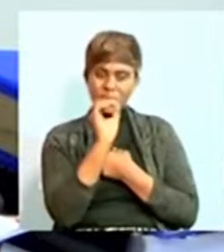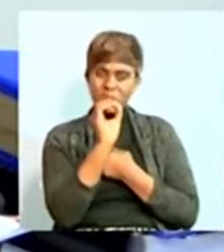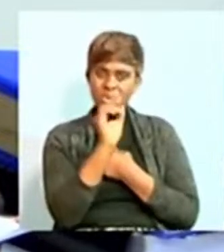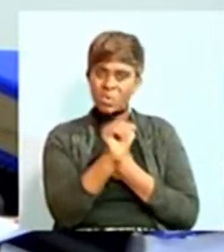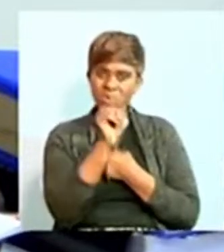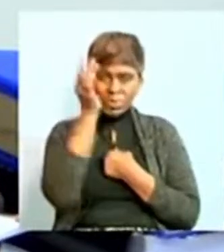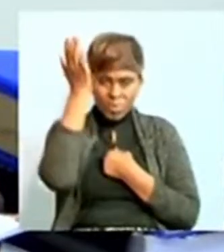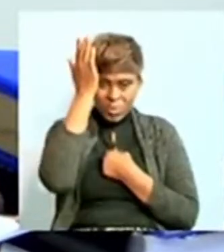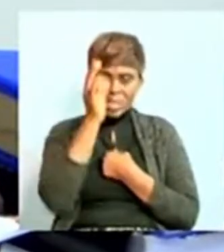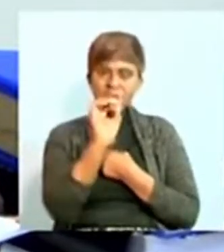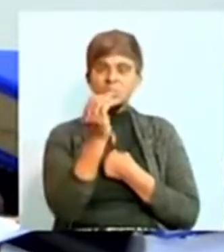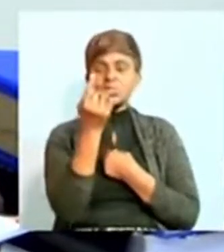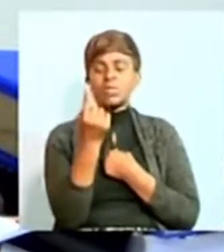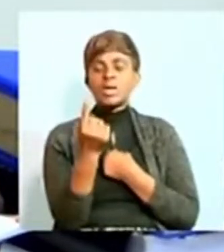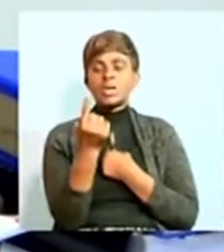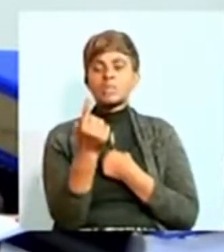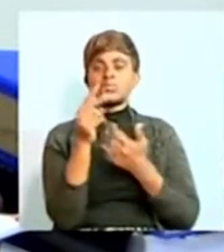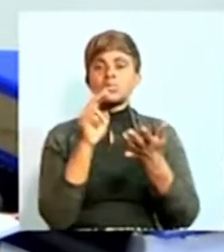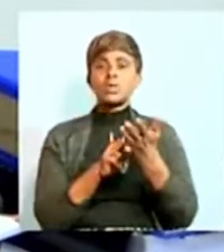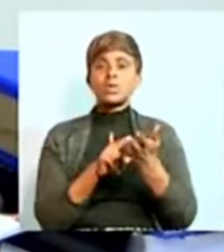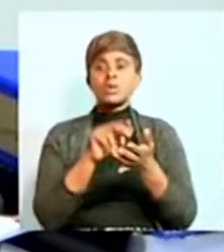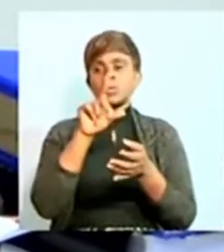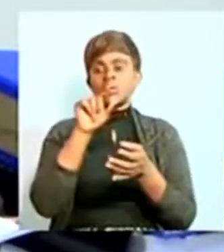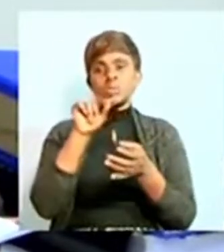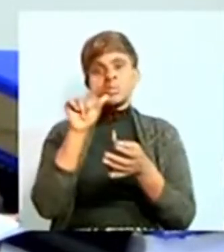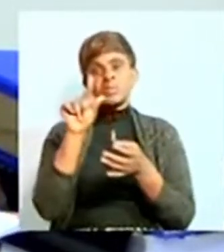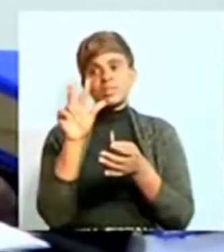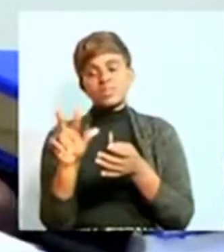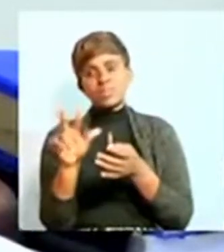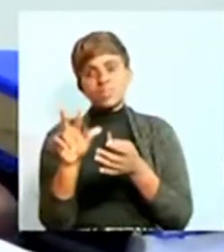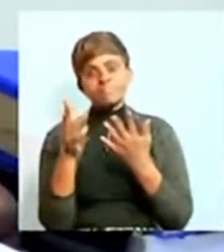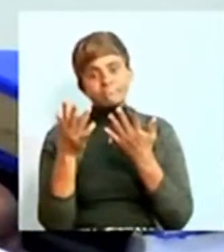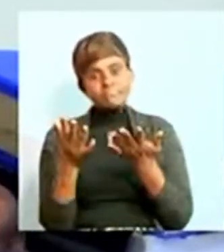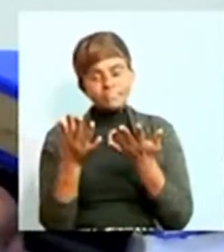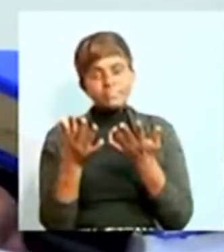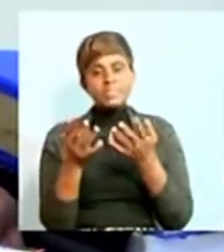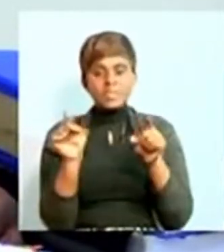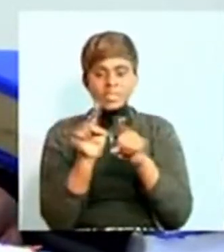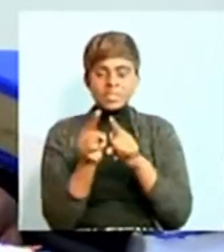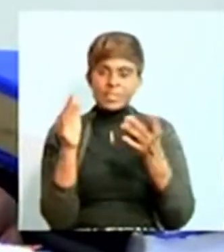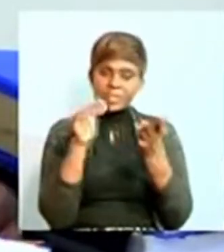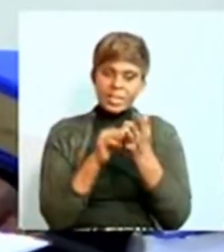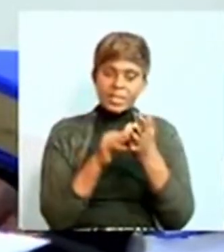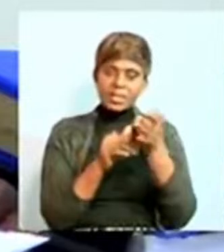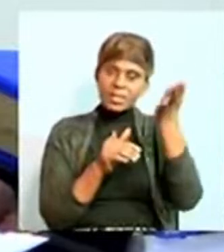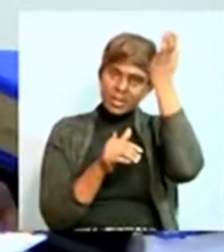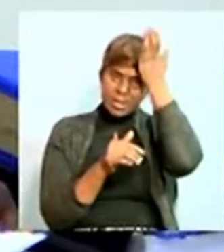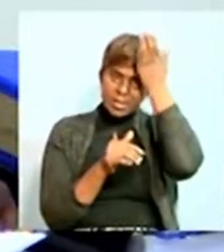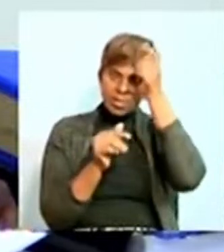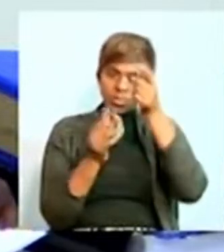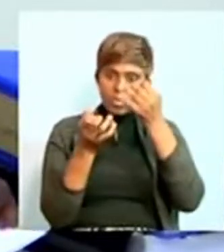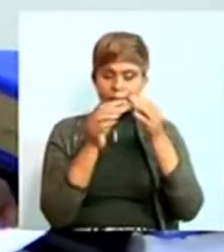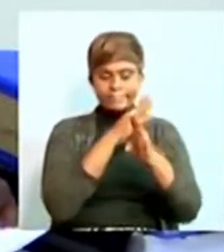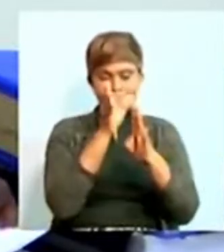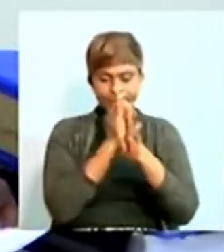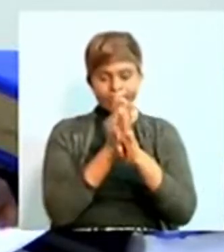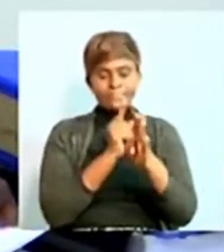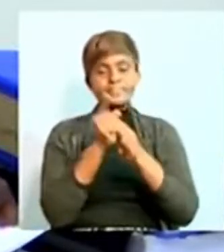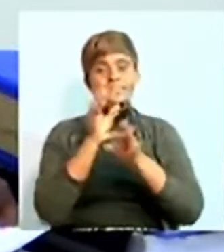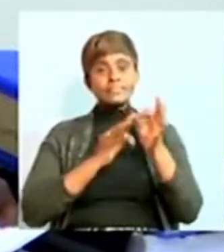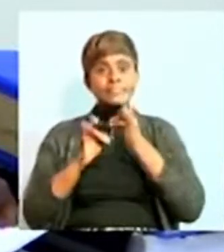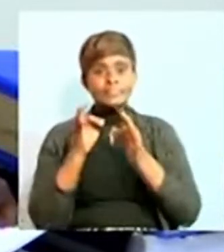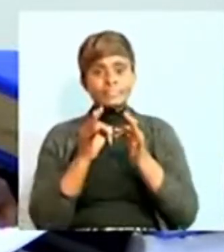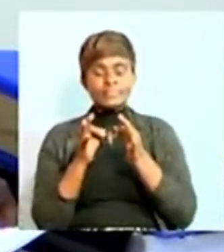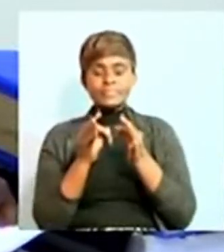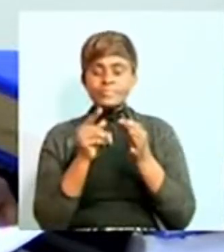origination date, 01 November 2023, and the date that you want to speak to,